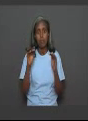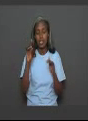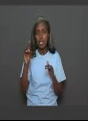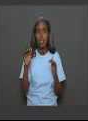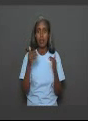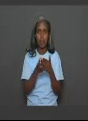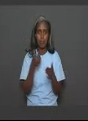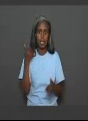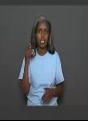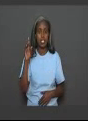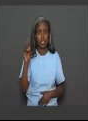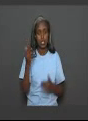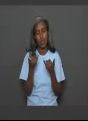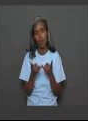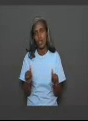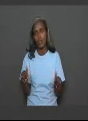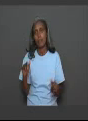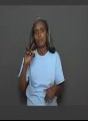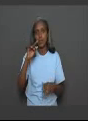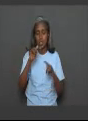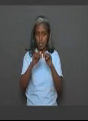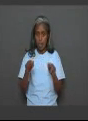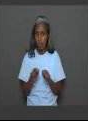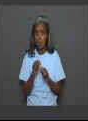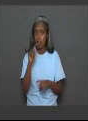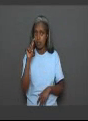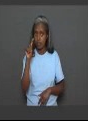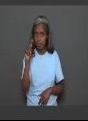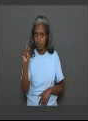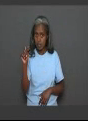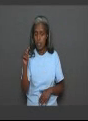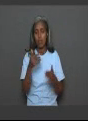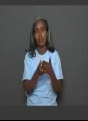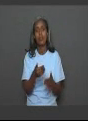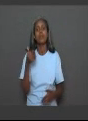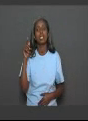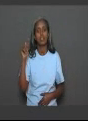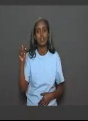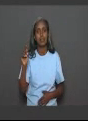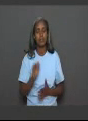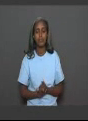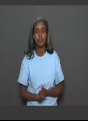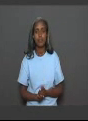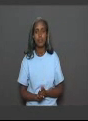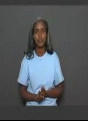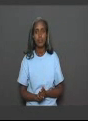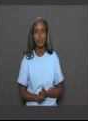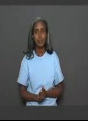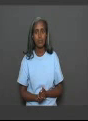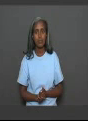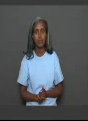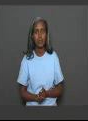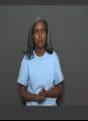minus D over delta T minus T.